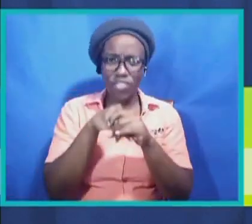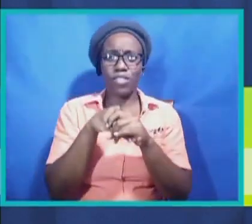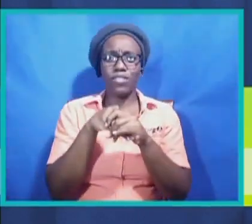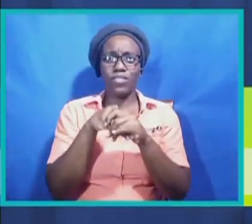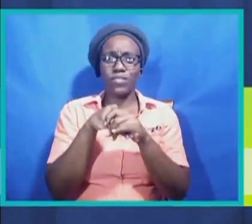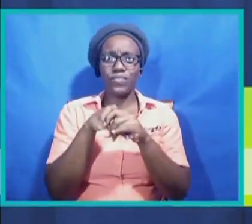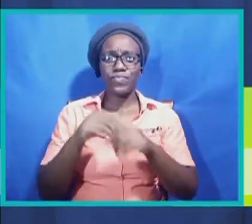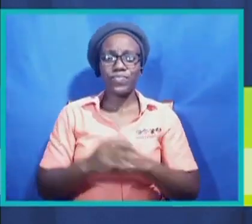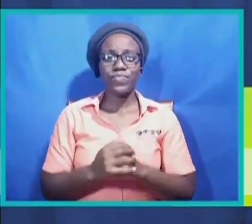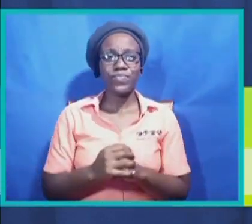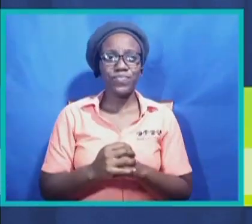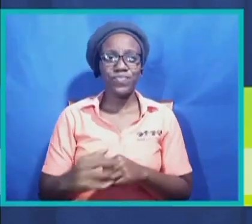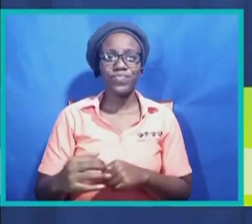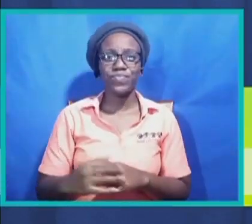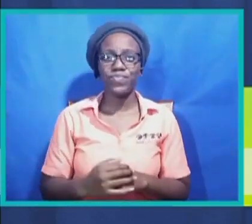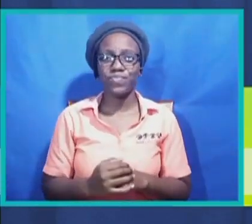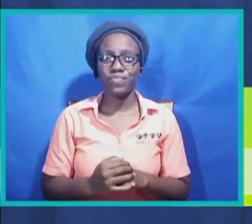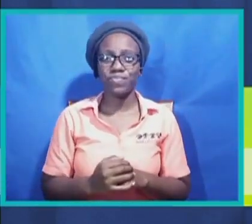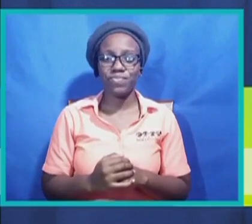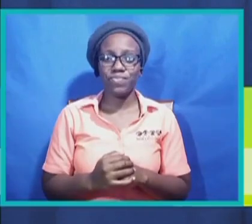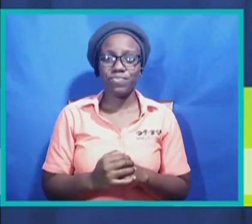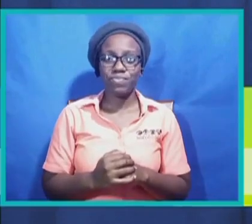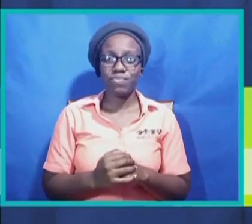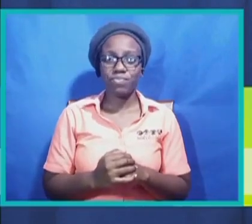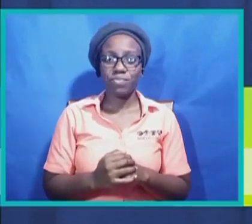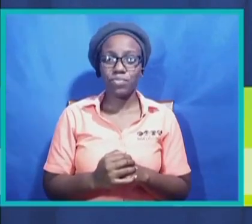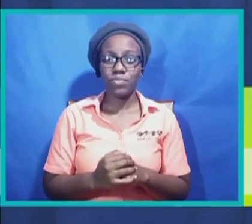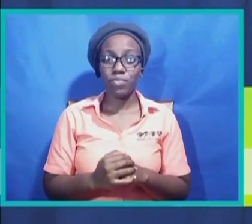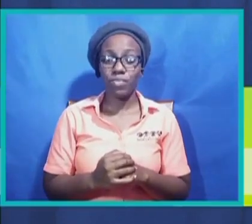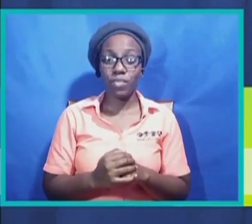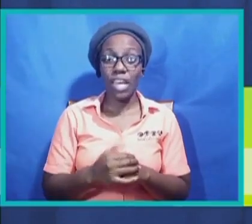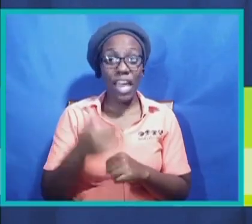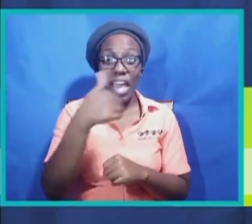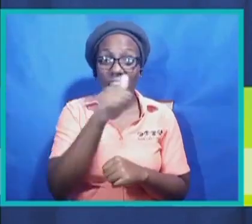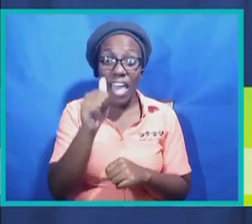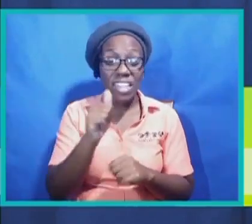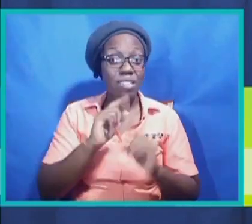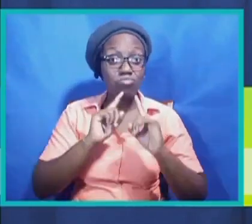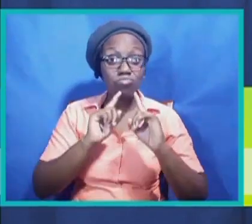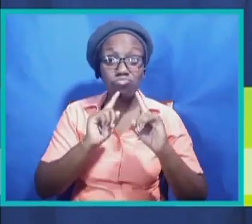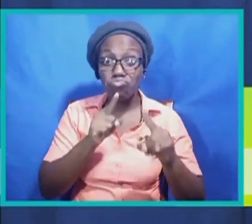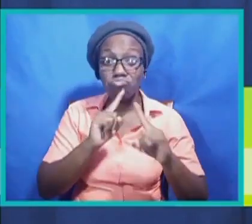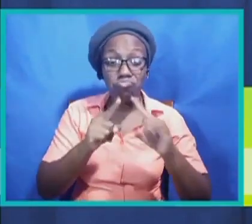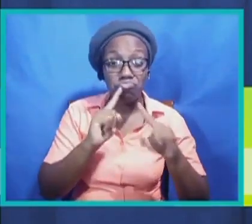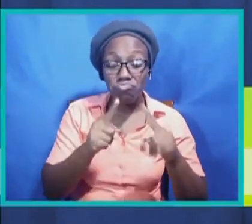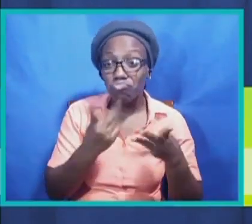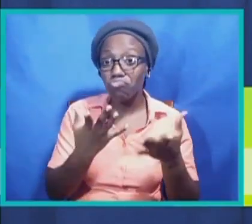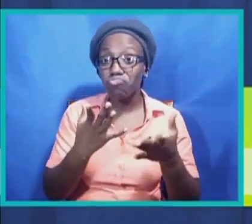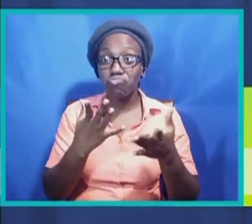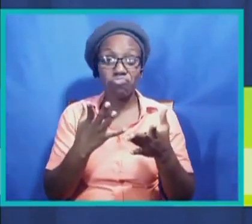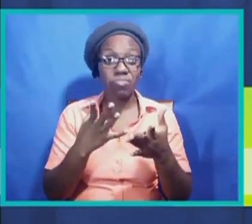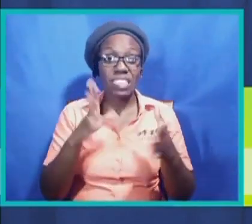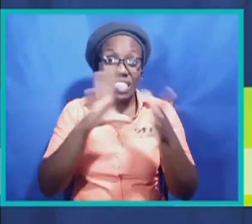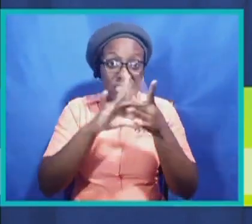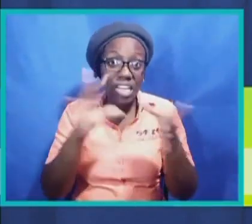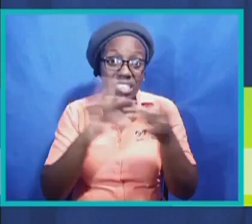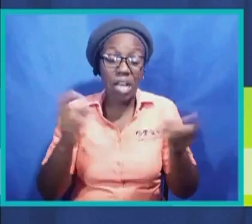education in TNT. Post comments and questions via social platforms. Join us live by calling